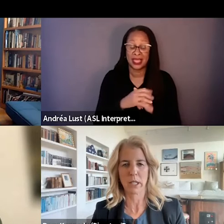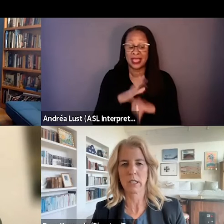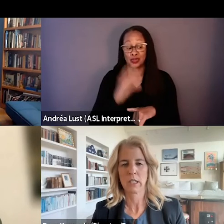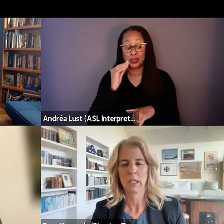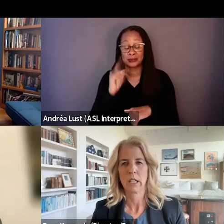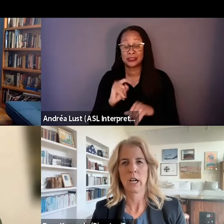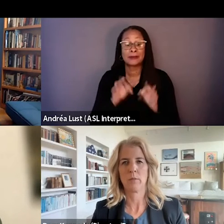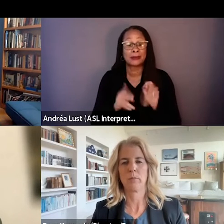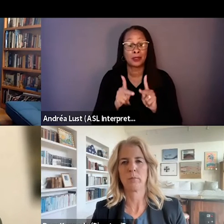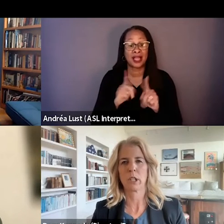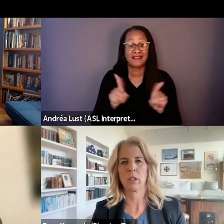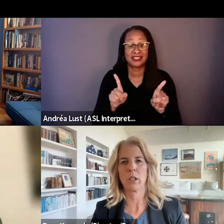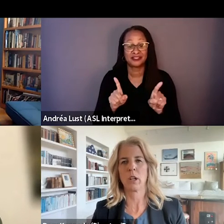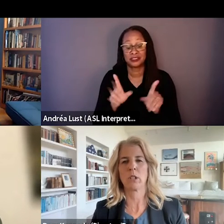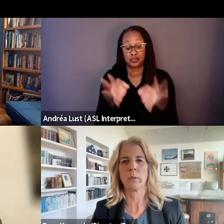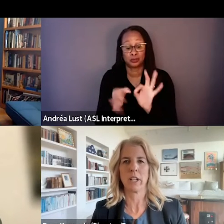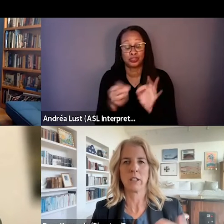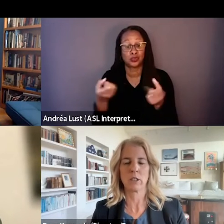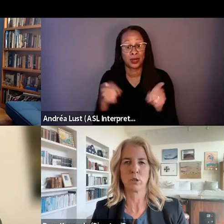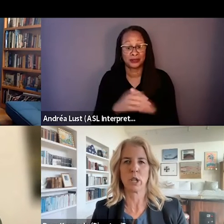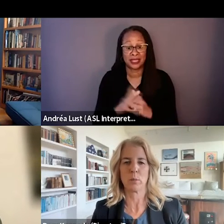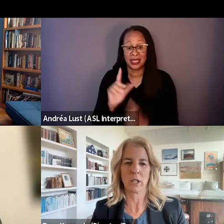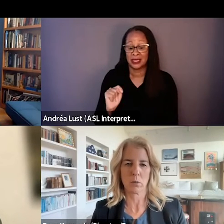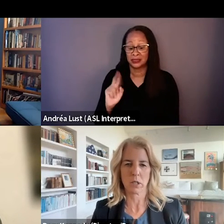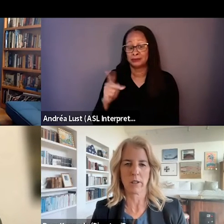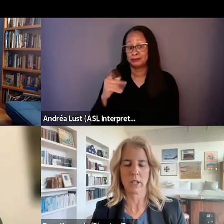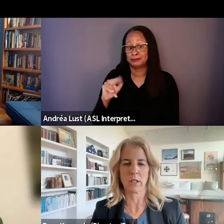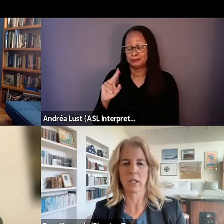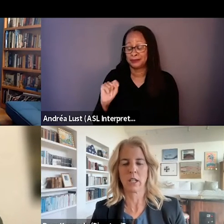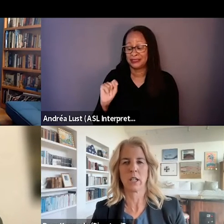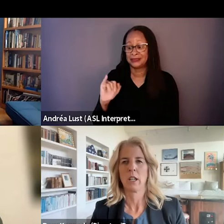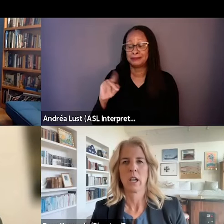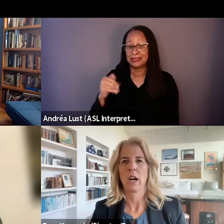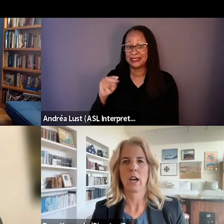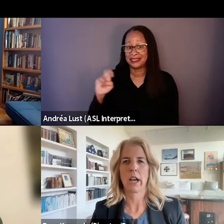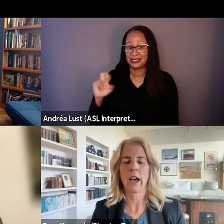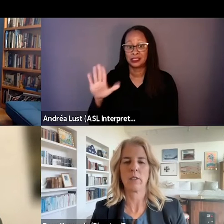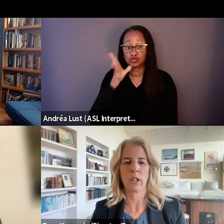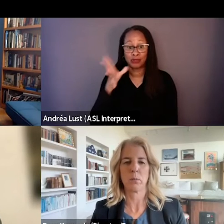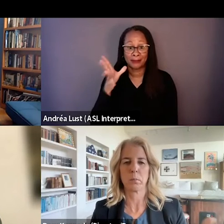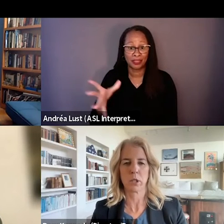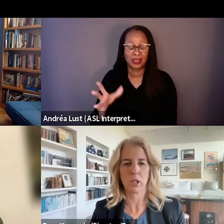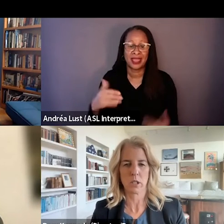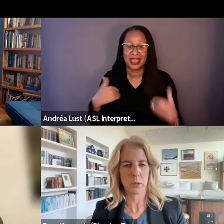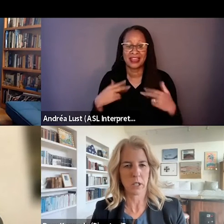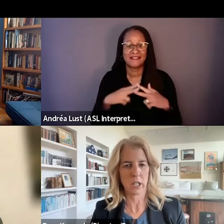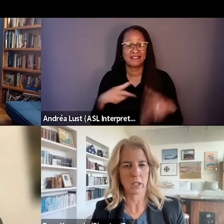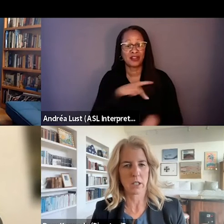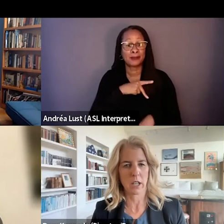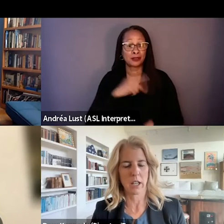what happened. You know, Tiffany's grandmother was obviously had a very